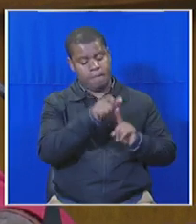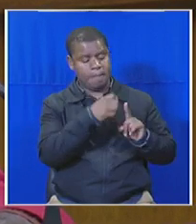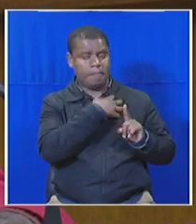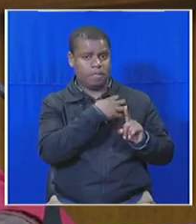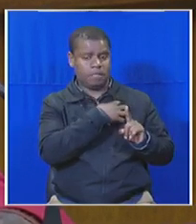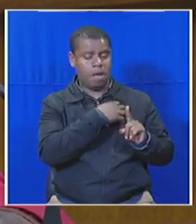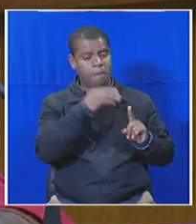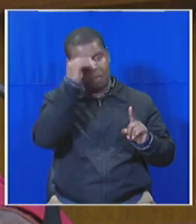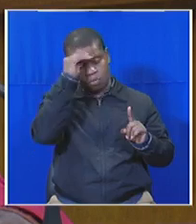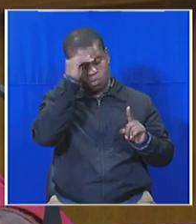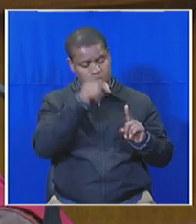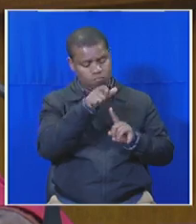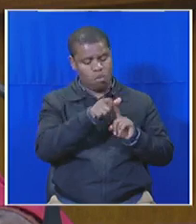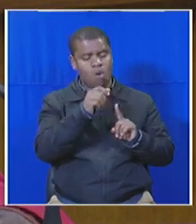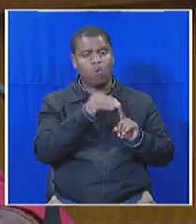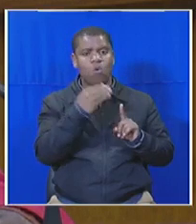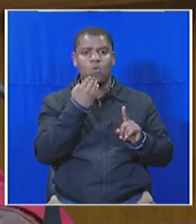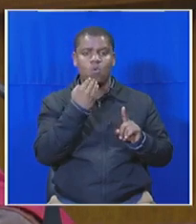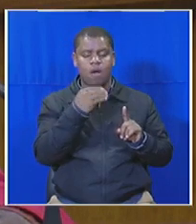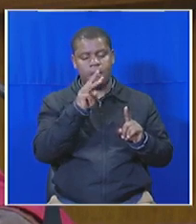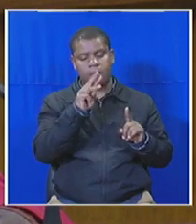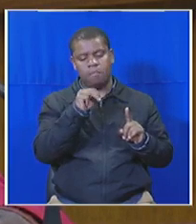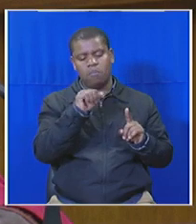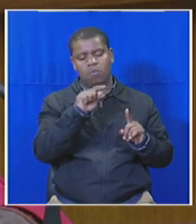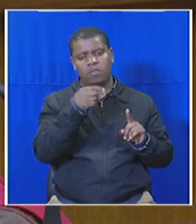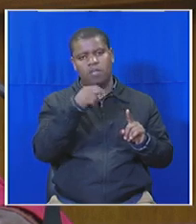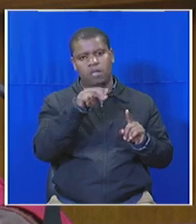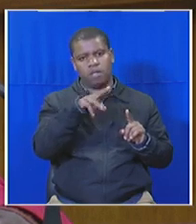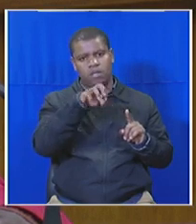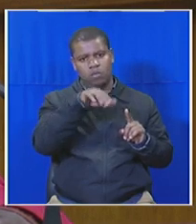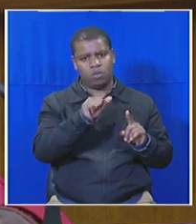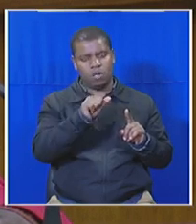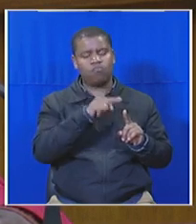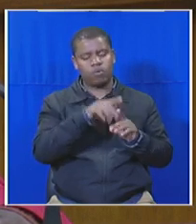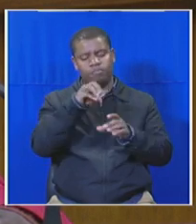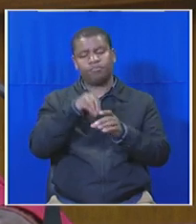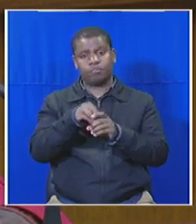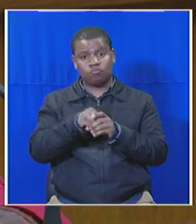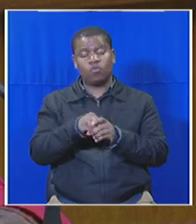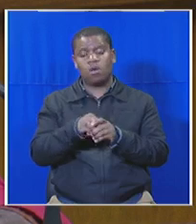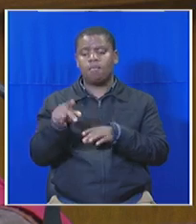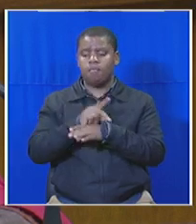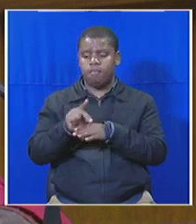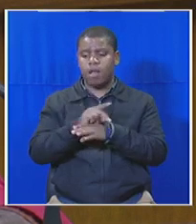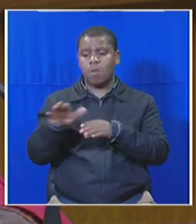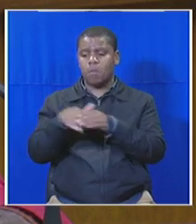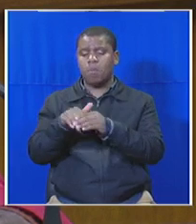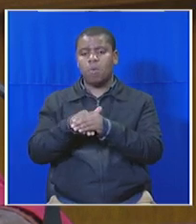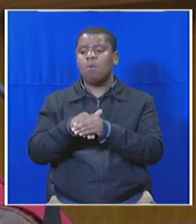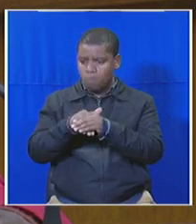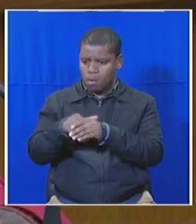Mthethwa, who was part of politicians who conspired to commit murder against our workers in